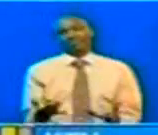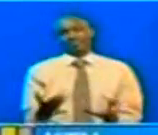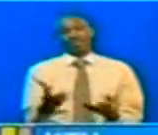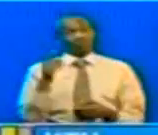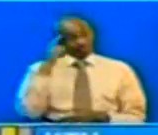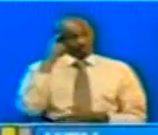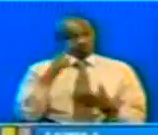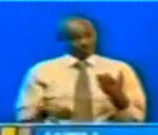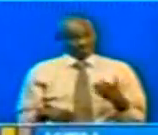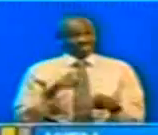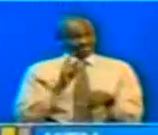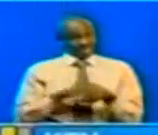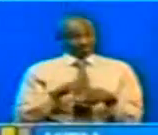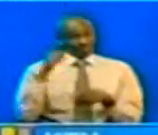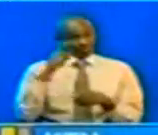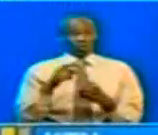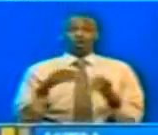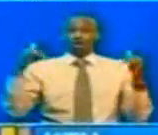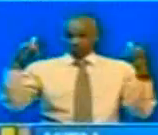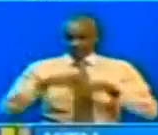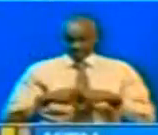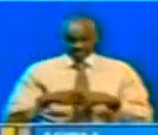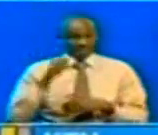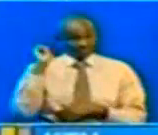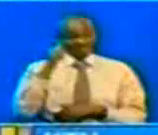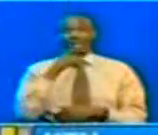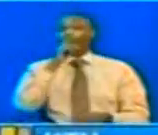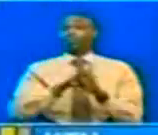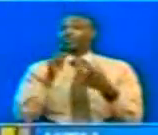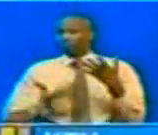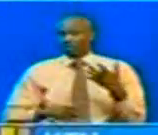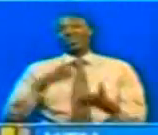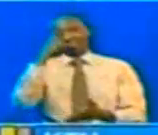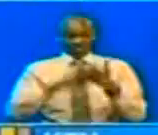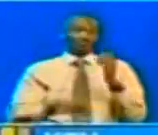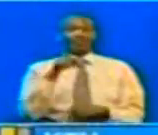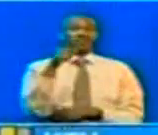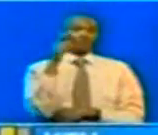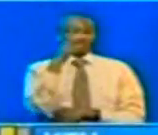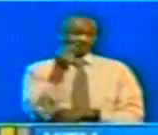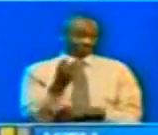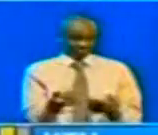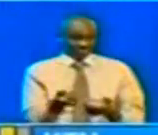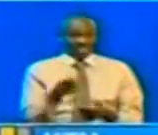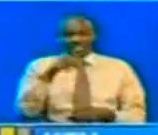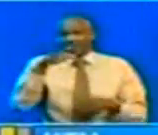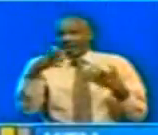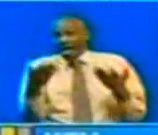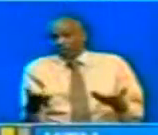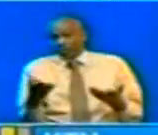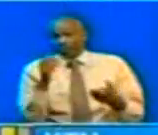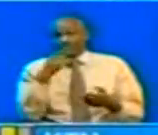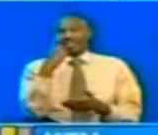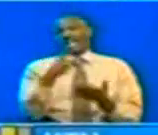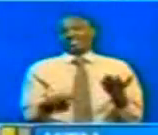remember during that wage bill conference, the president promised to take a pay cut. Could you update us on the progress of that? We know legislation